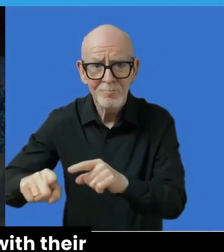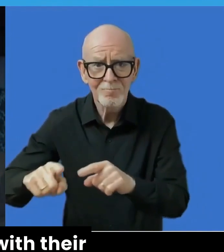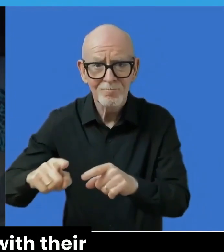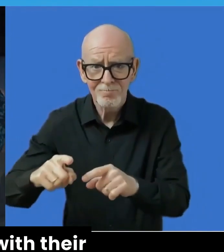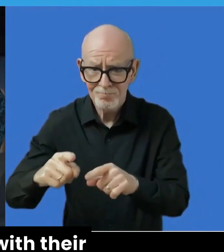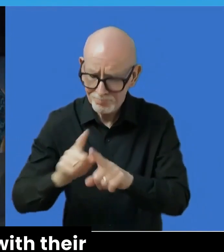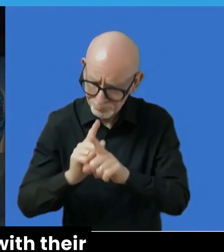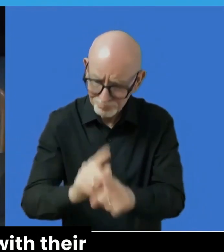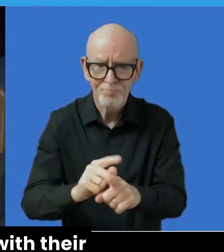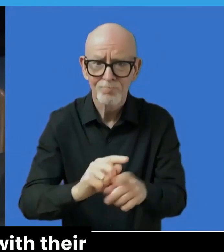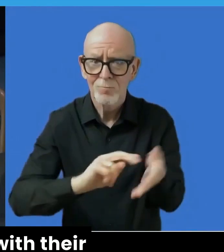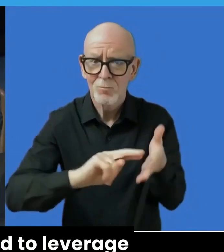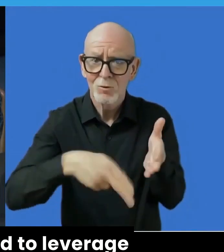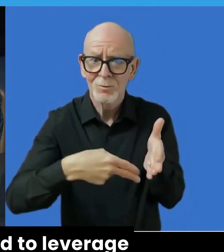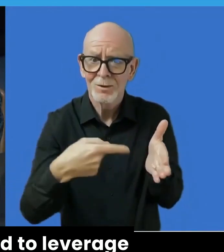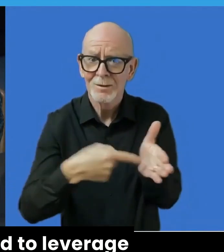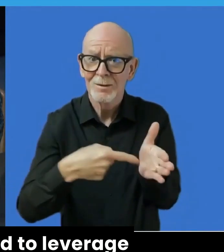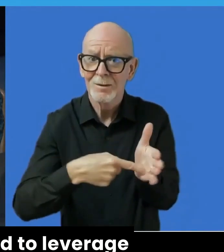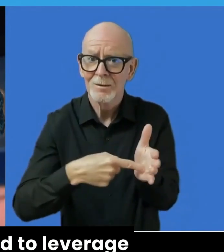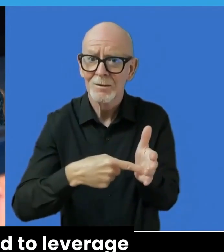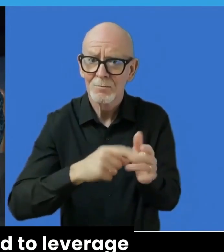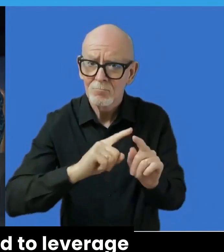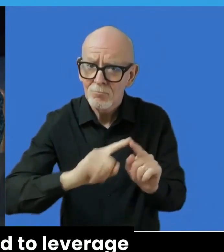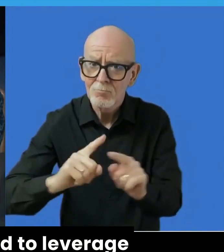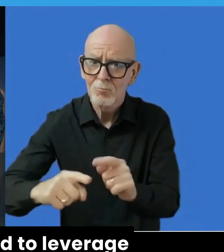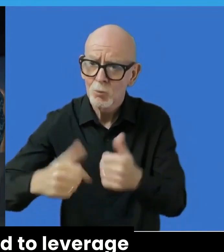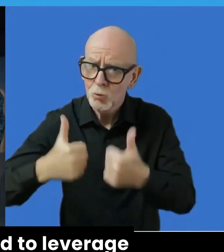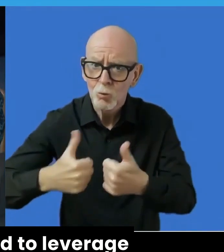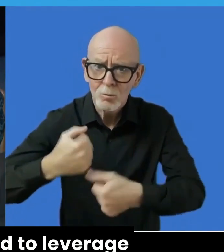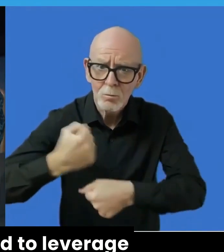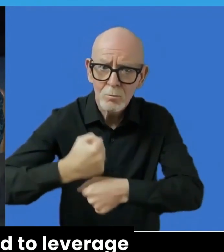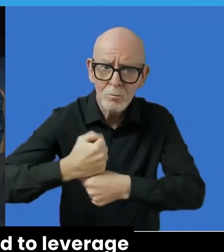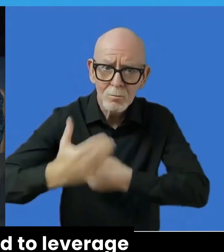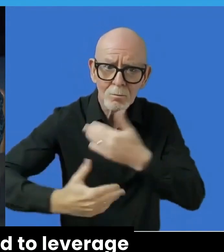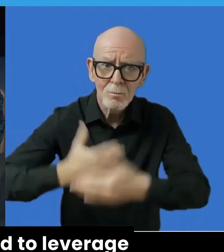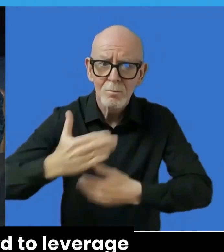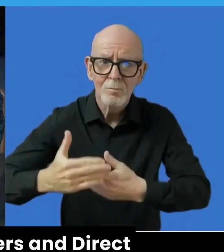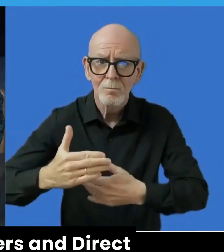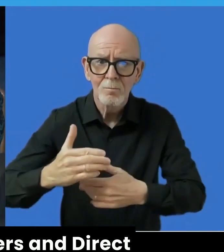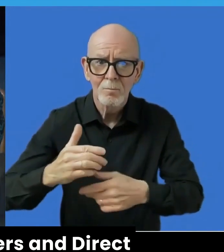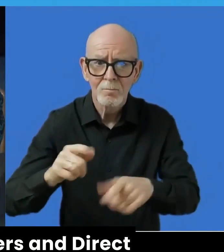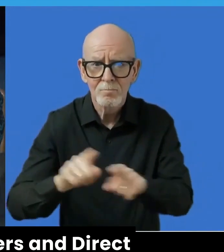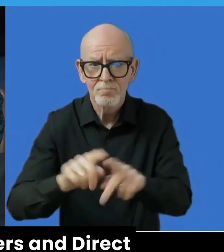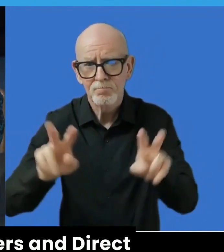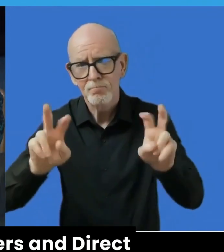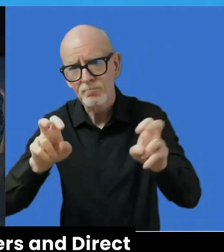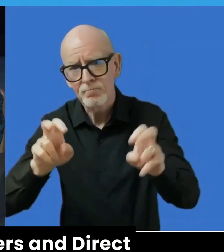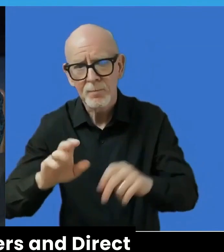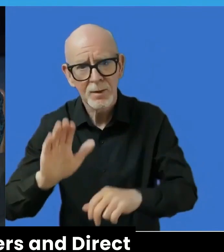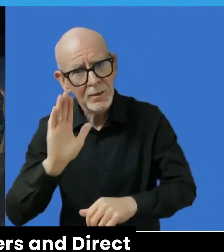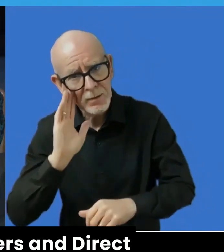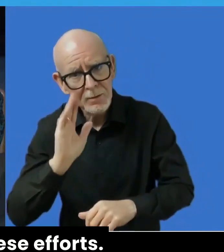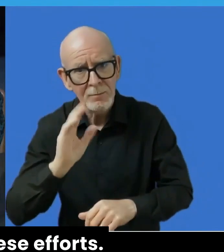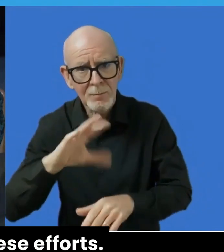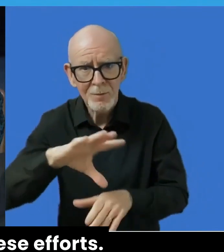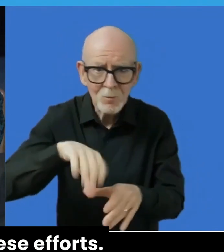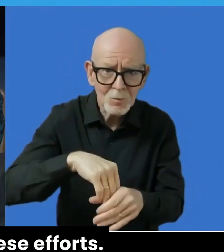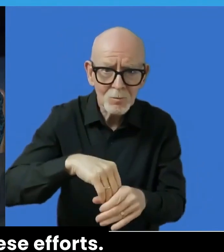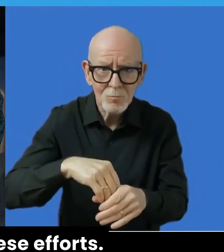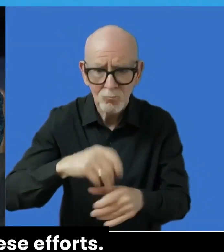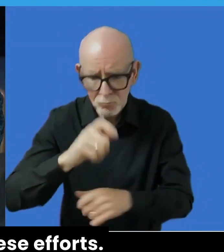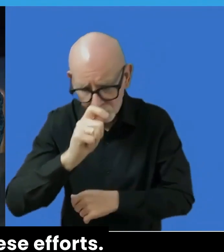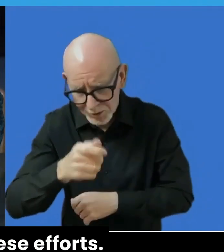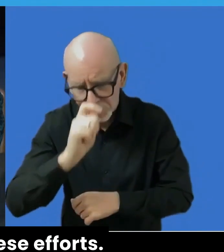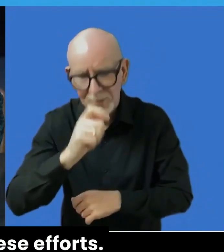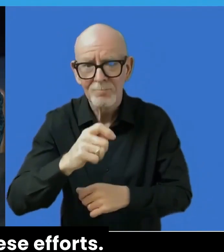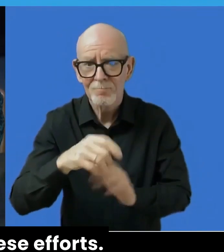every child's right to live with their families and communities, and to leverage the expertise of family members and direct support professionals